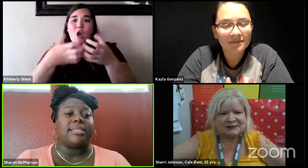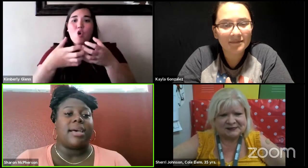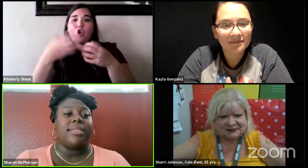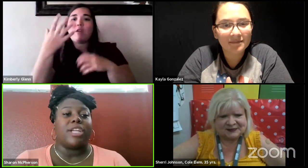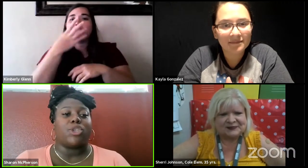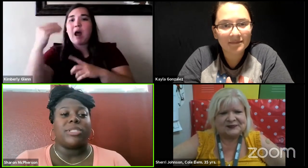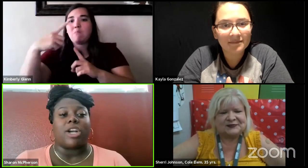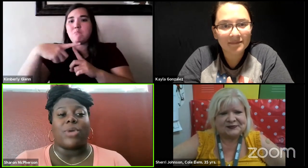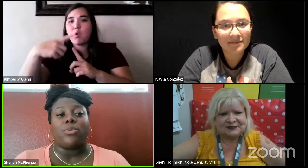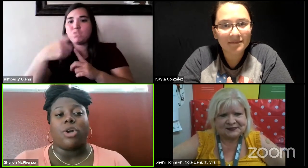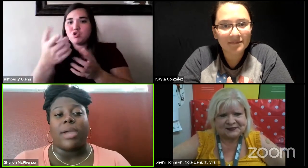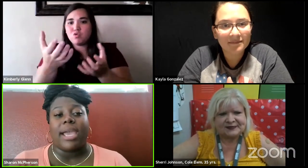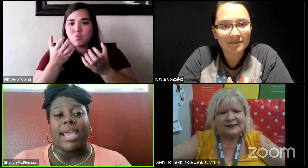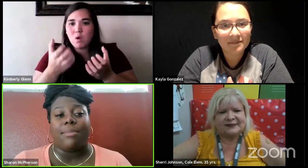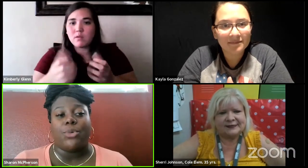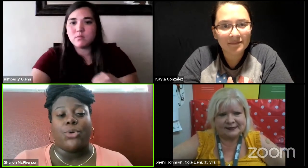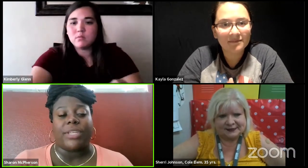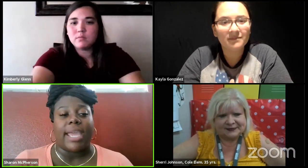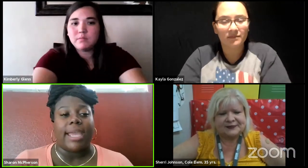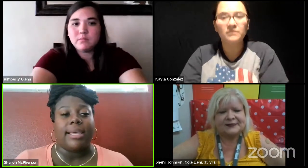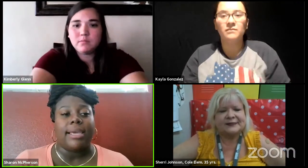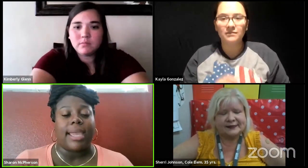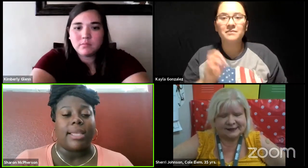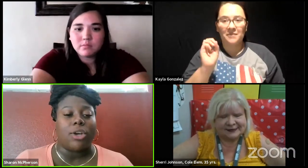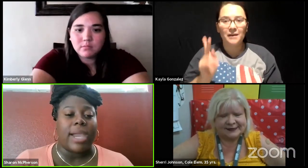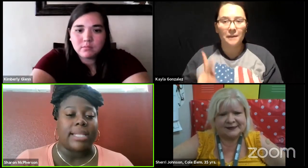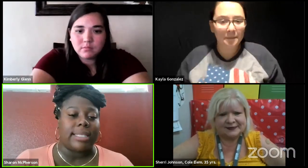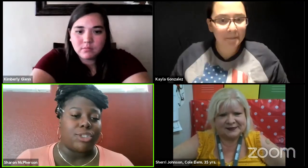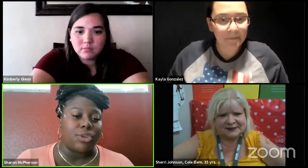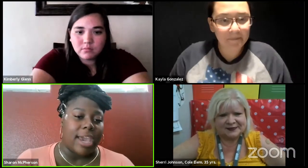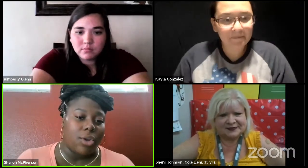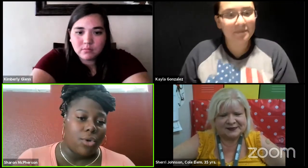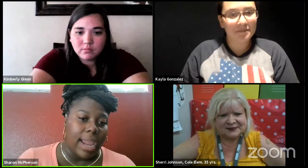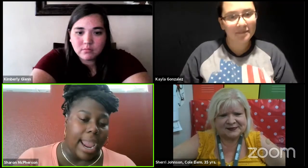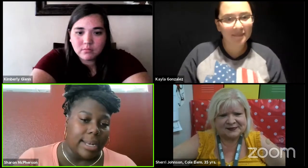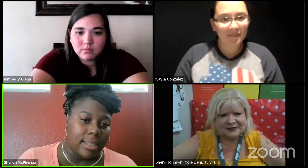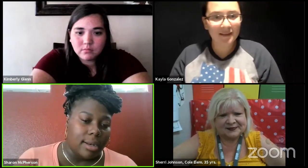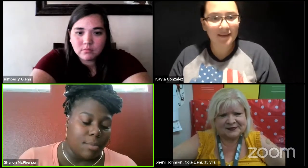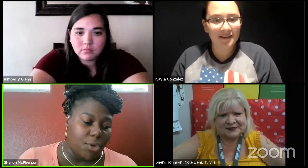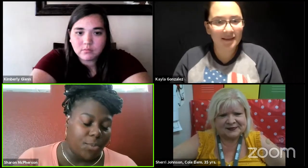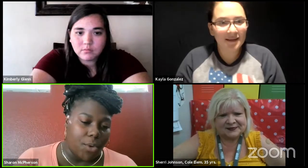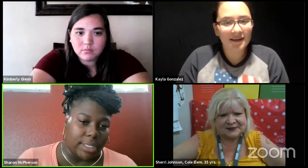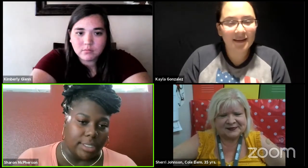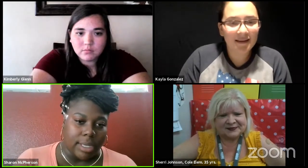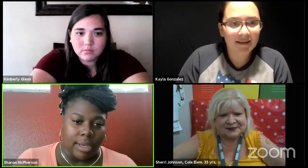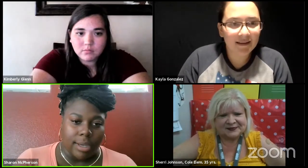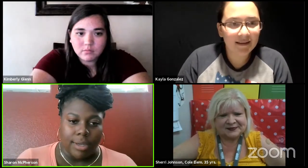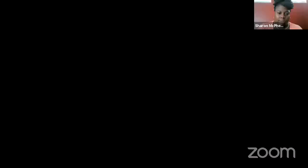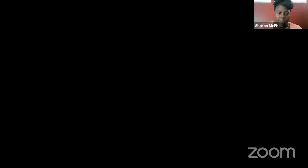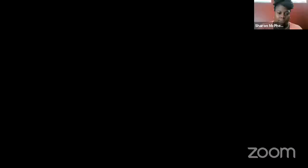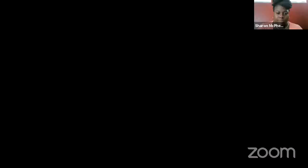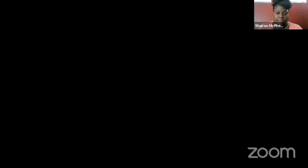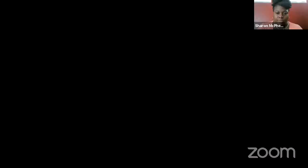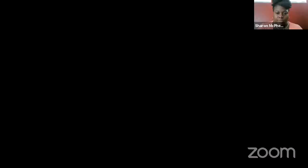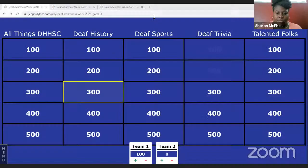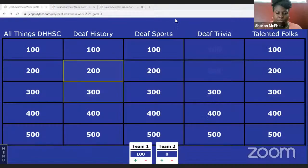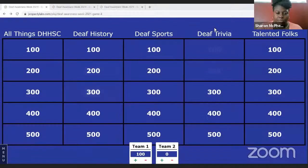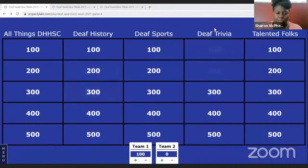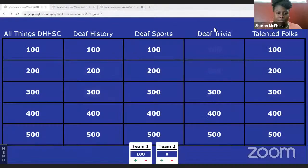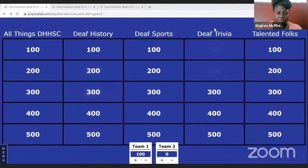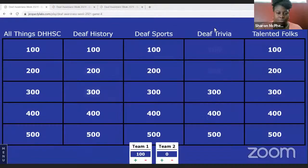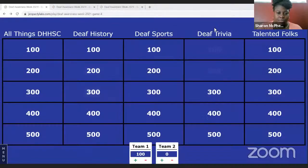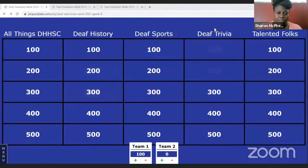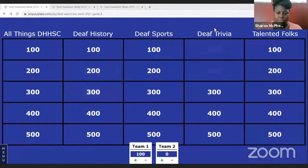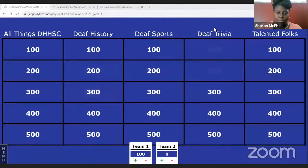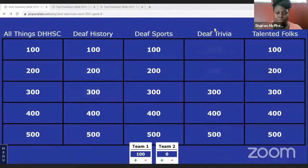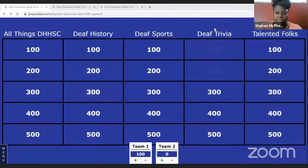Okay, since the answer was not correct, we'll go ahead and move to Kayla. Kayla, go ahead and select your category and the number of points.